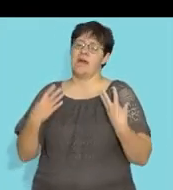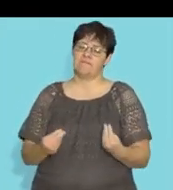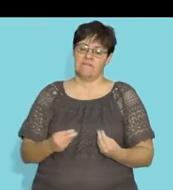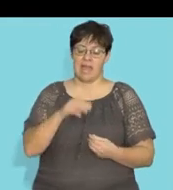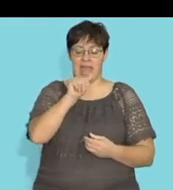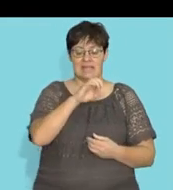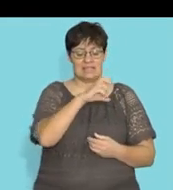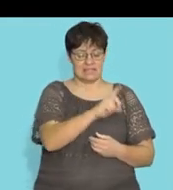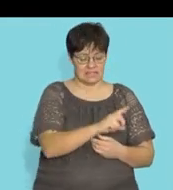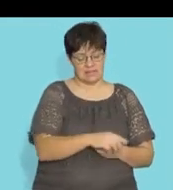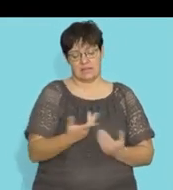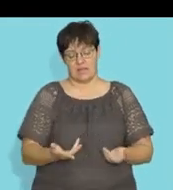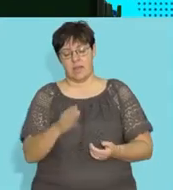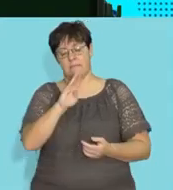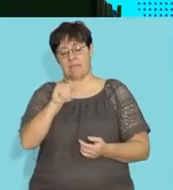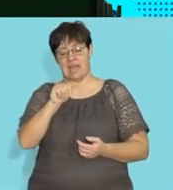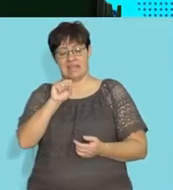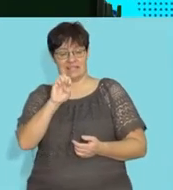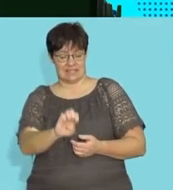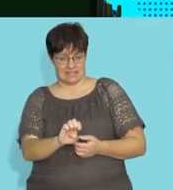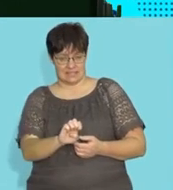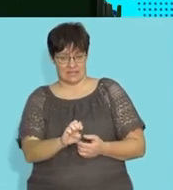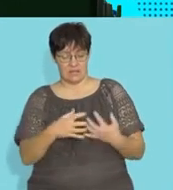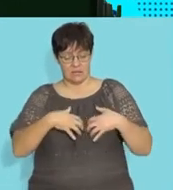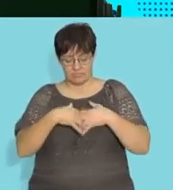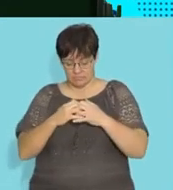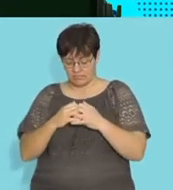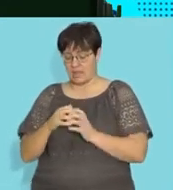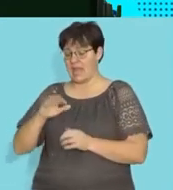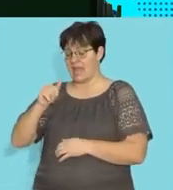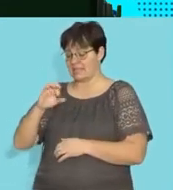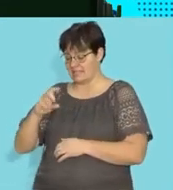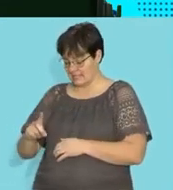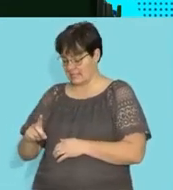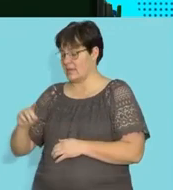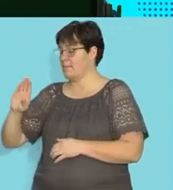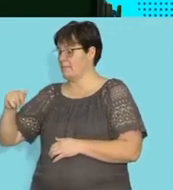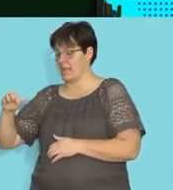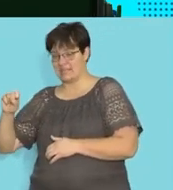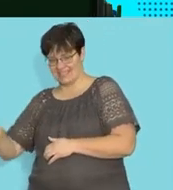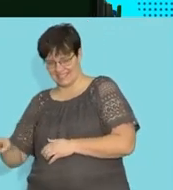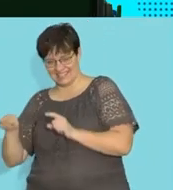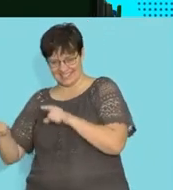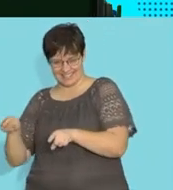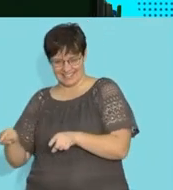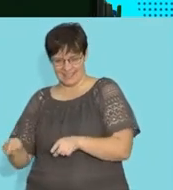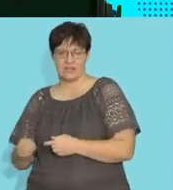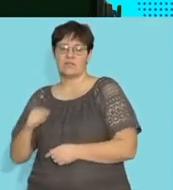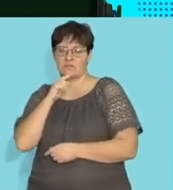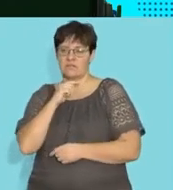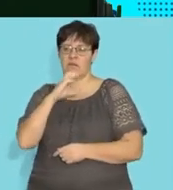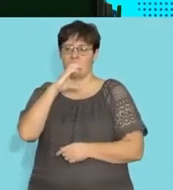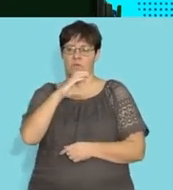have an acid and a base that forms an acid and a base, we talk